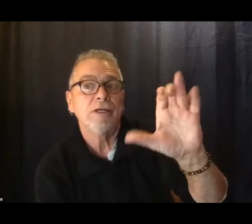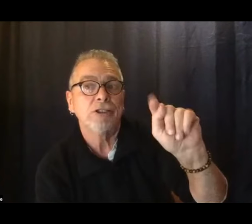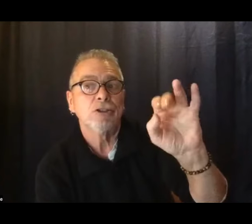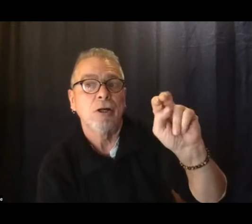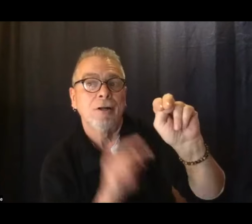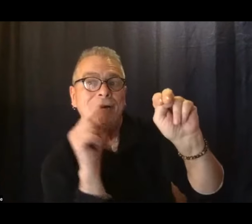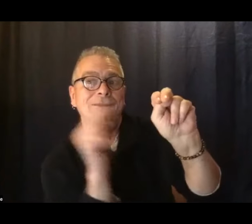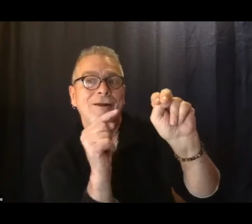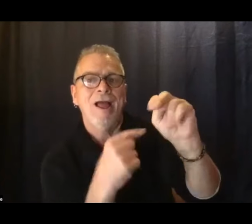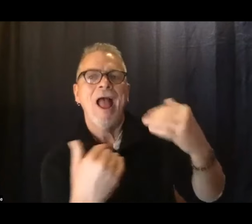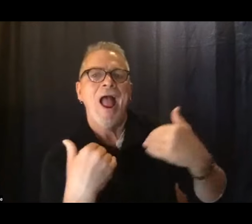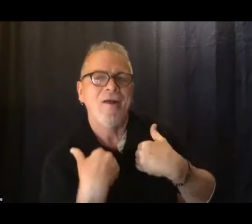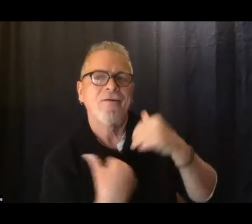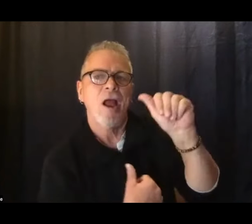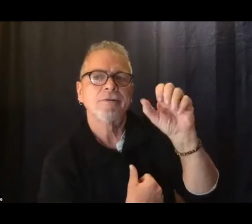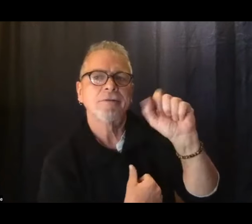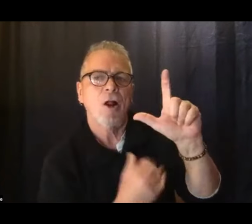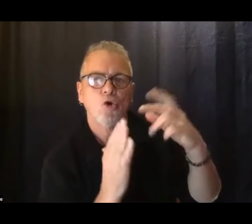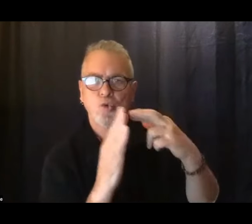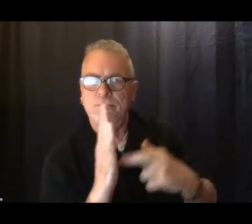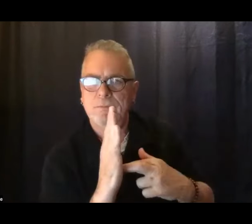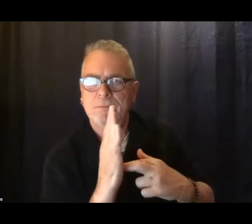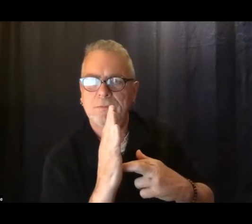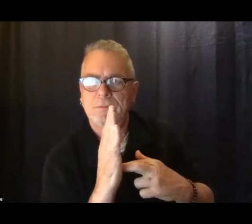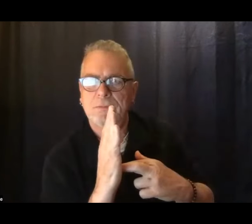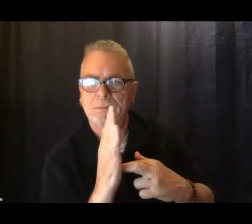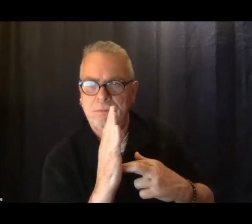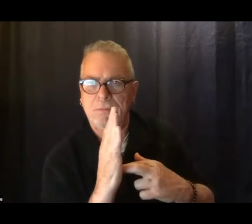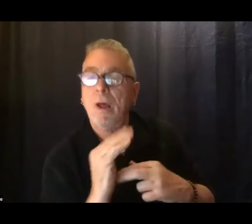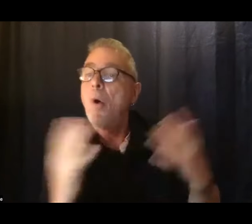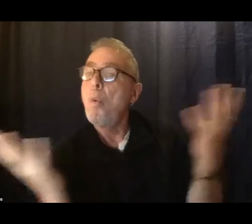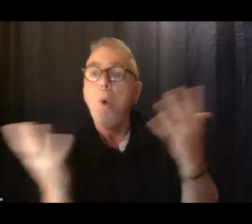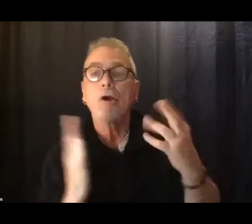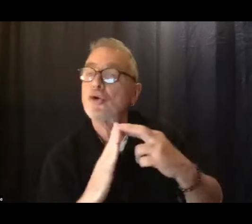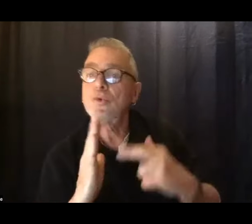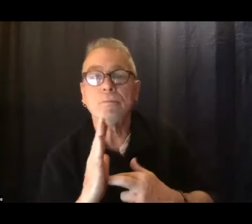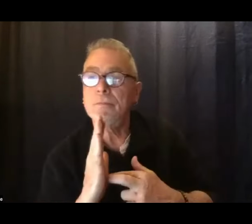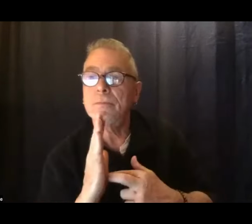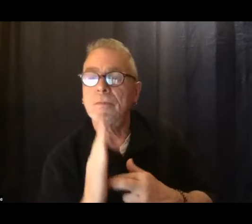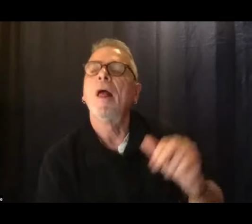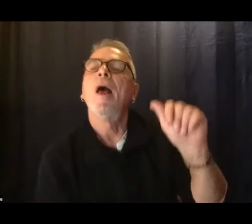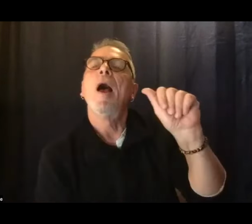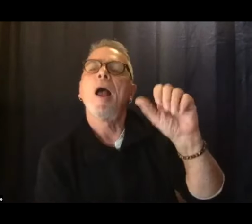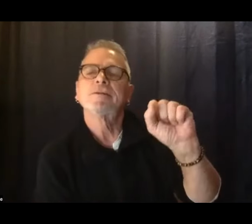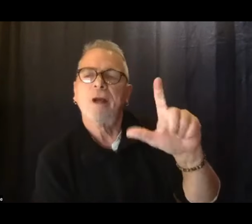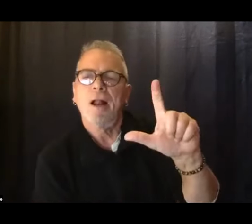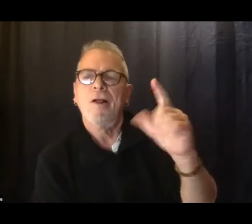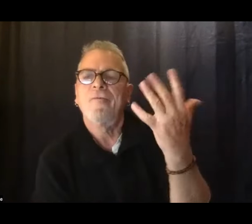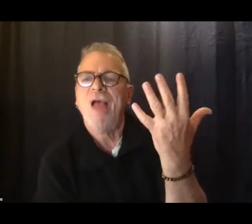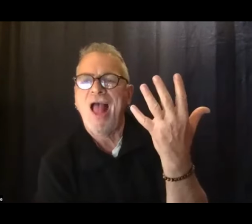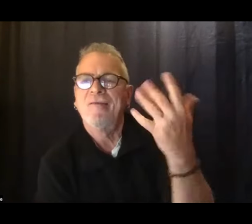sign production. To me, that became the key. ASL has rules for it.